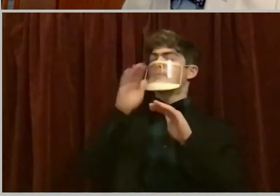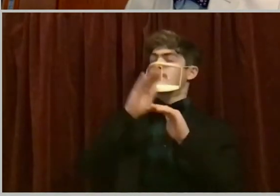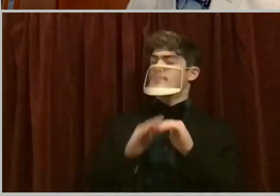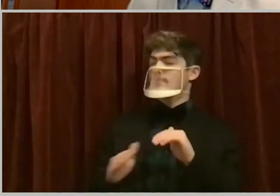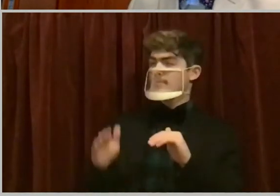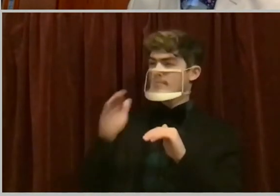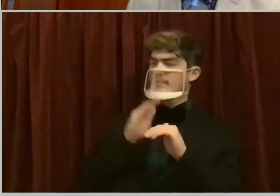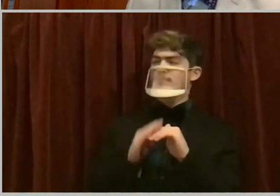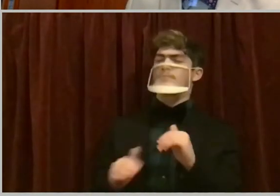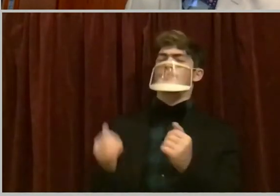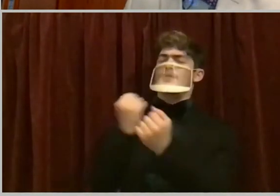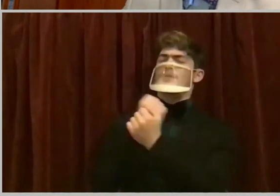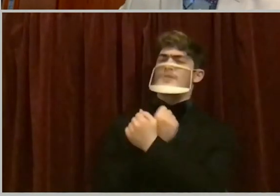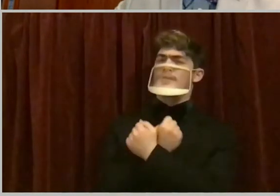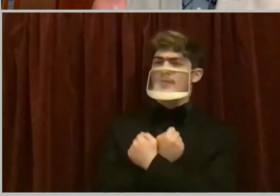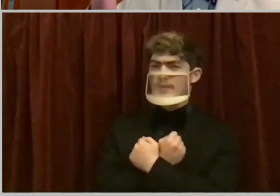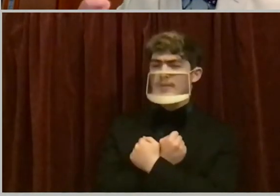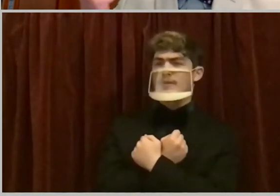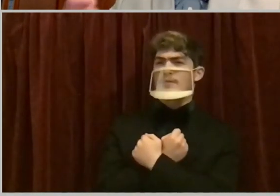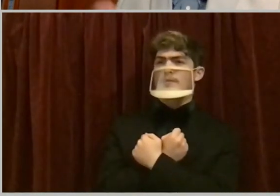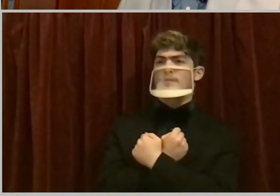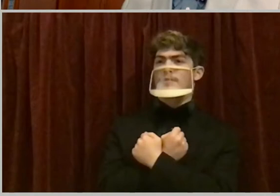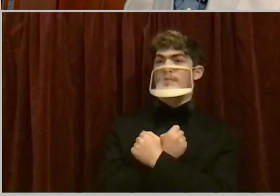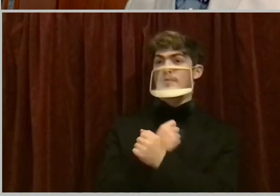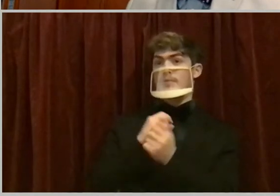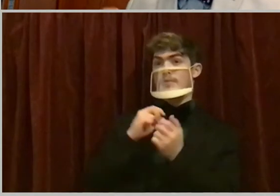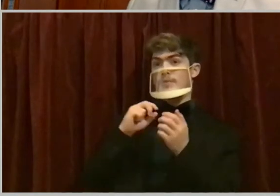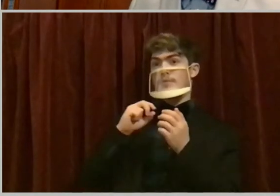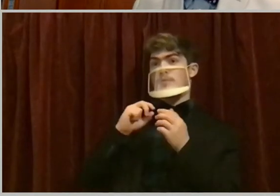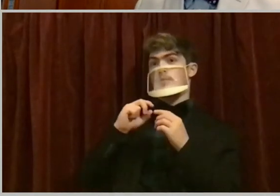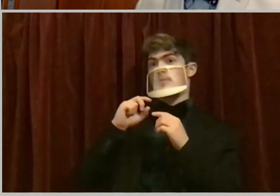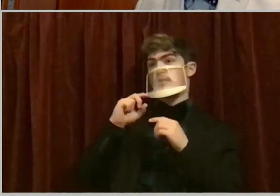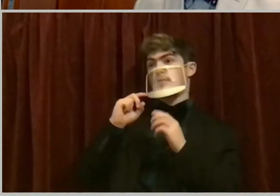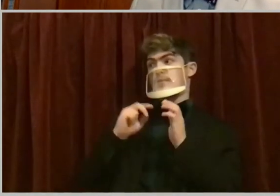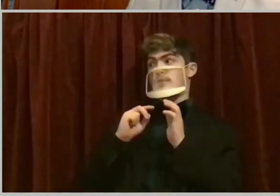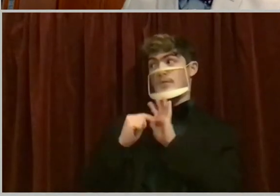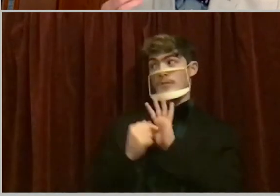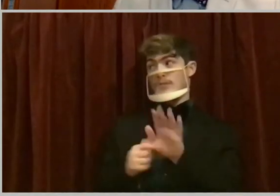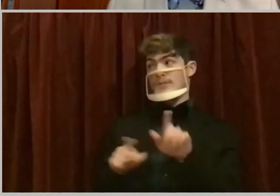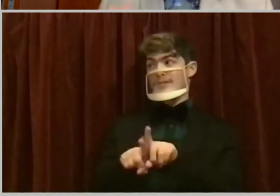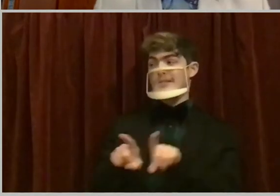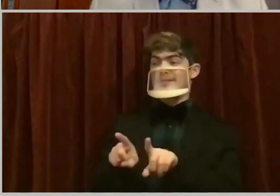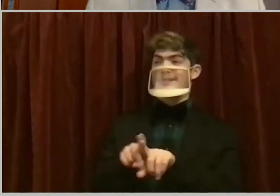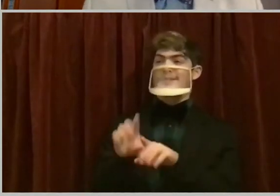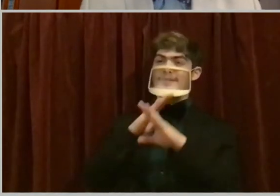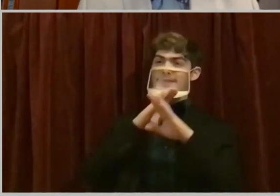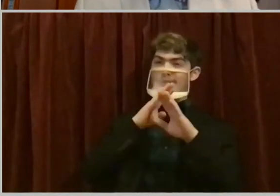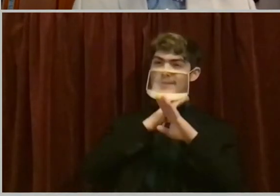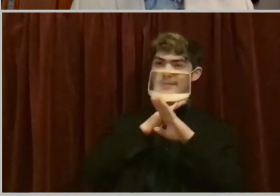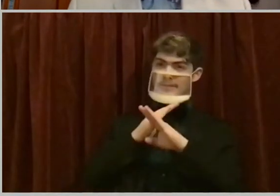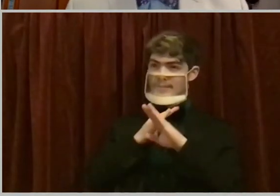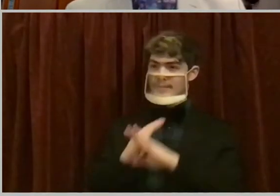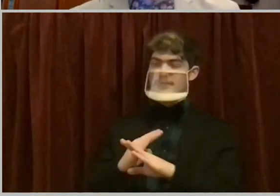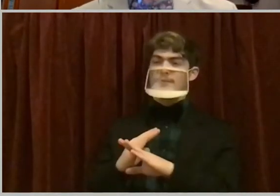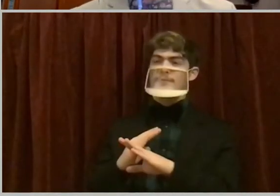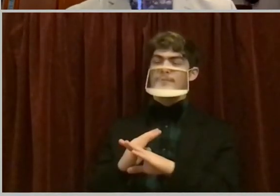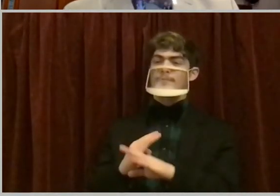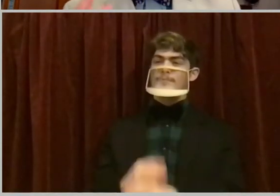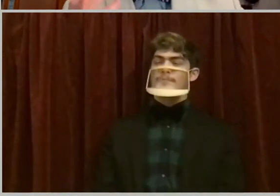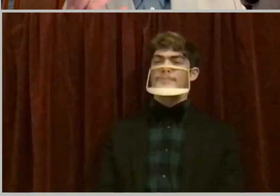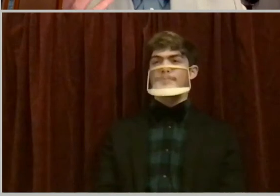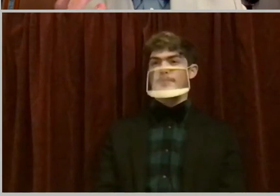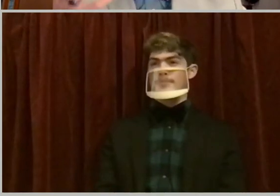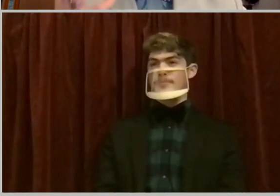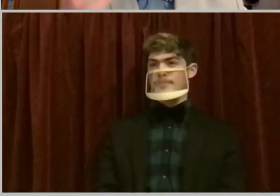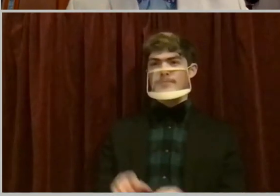a tender affection, but a safe place, just like the womb is a safe place for a human being